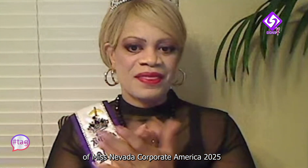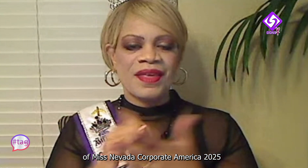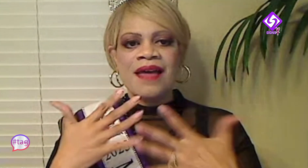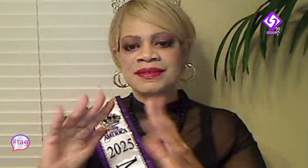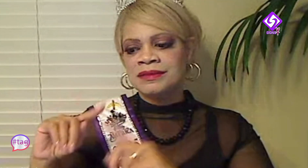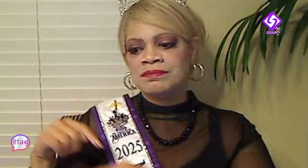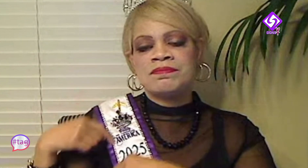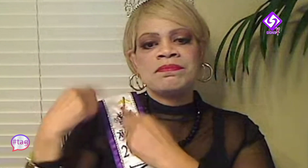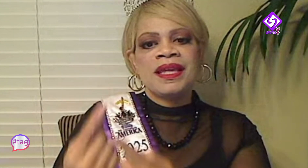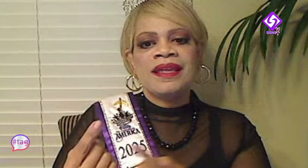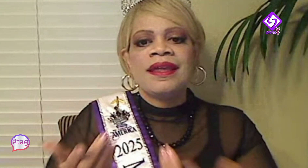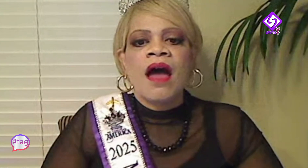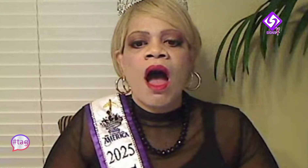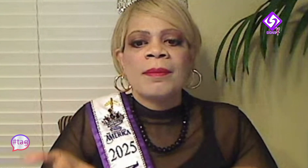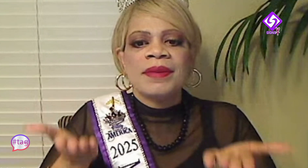2025.